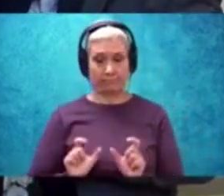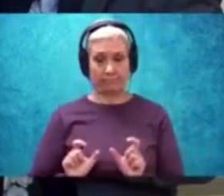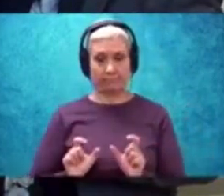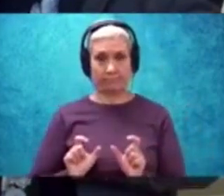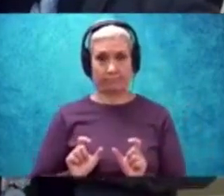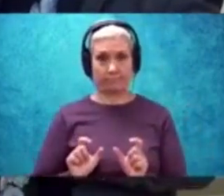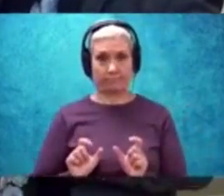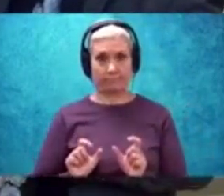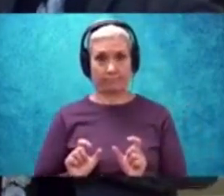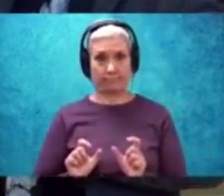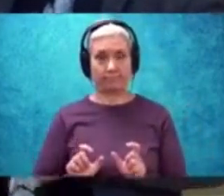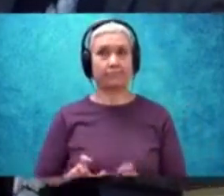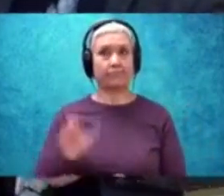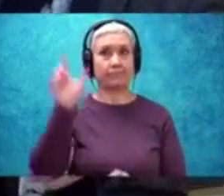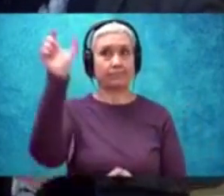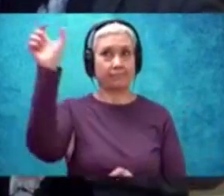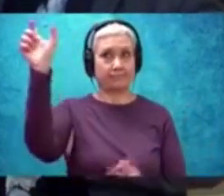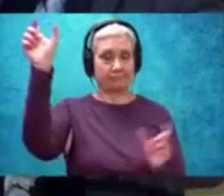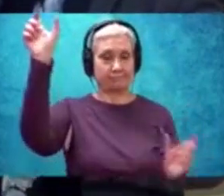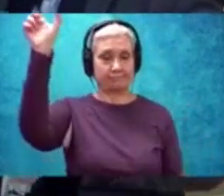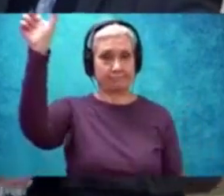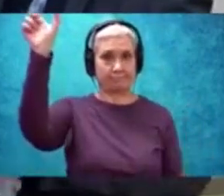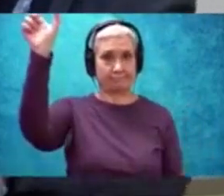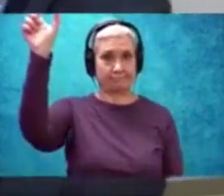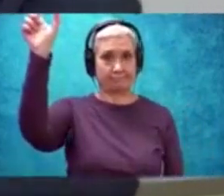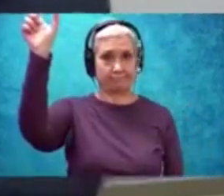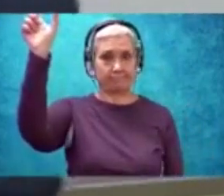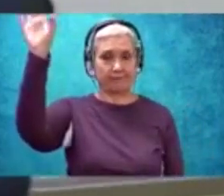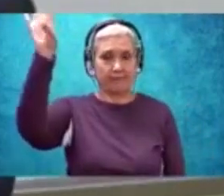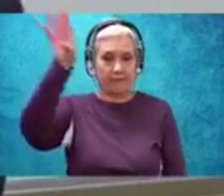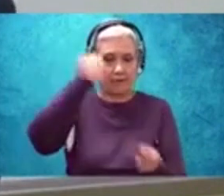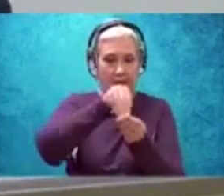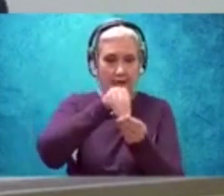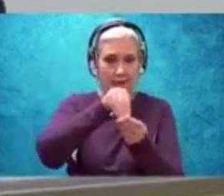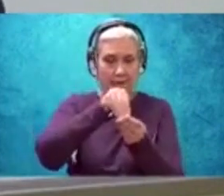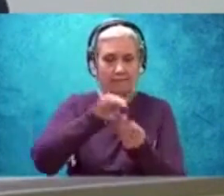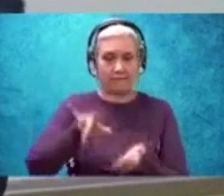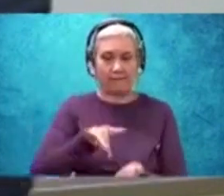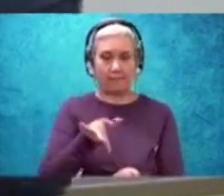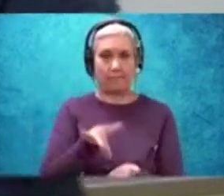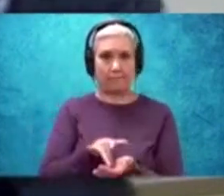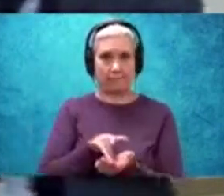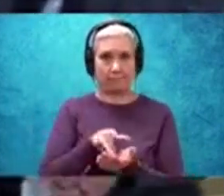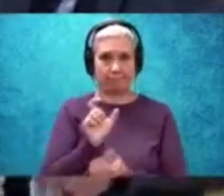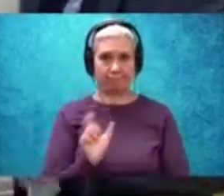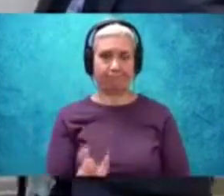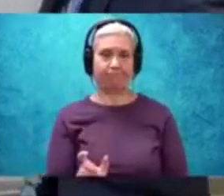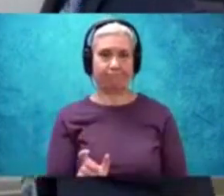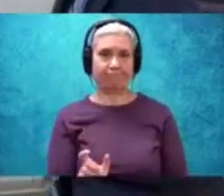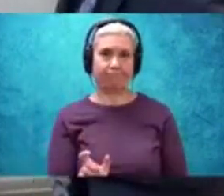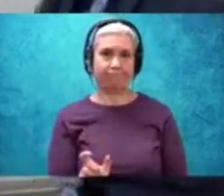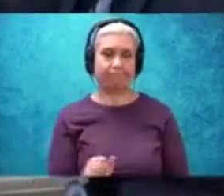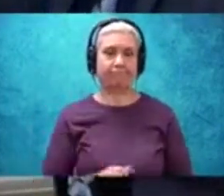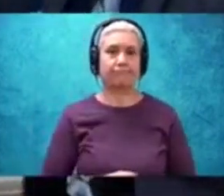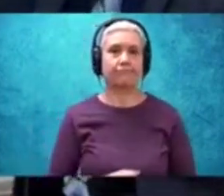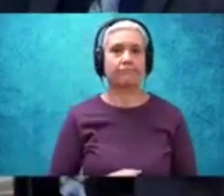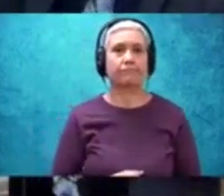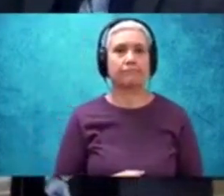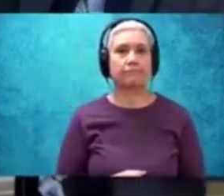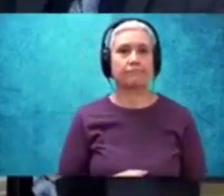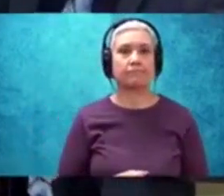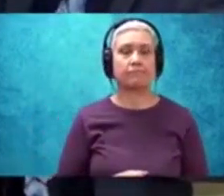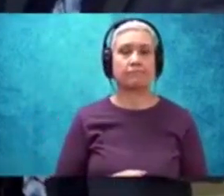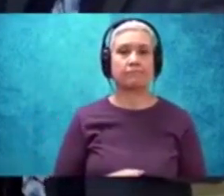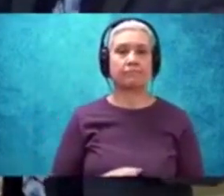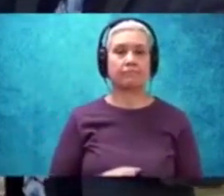upper right and bottom left corners must add to give us this middle term. We saw that relationship. But we also saw that